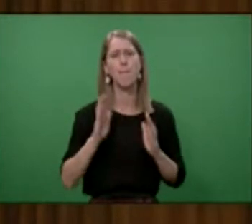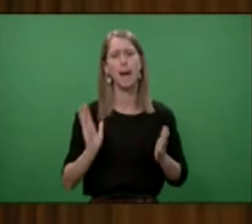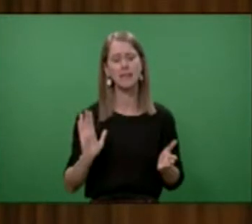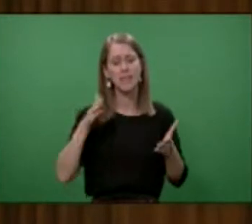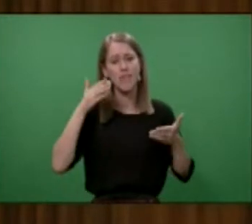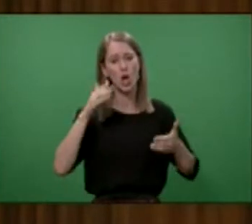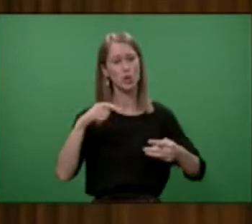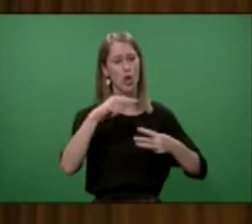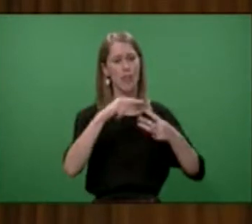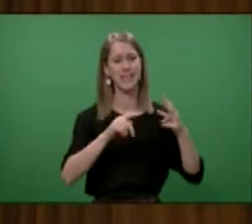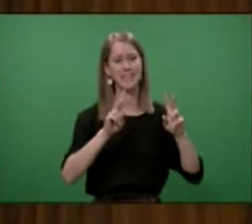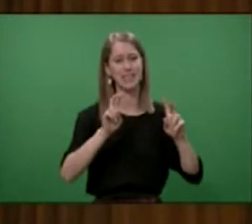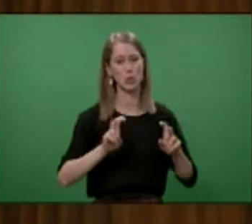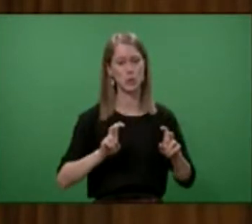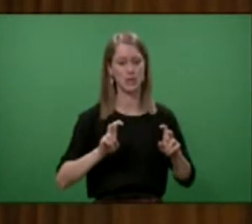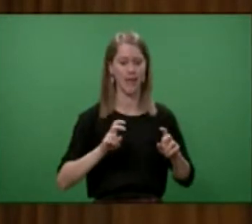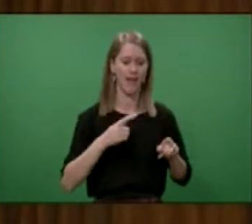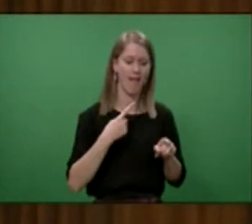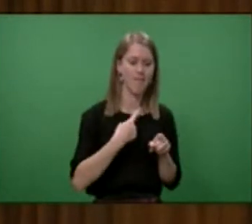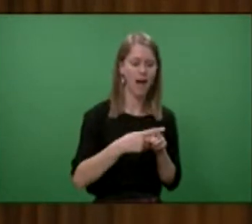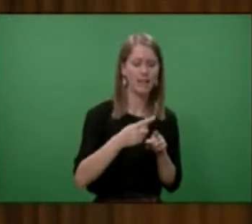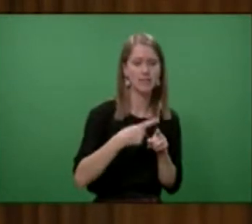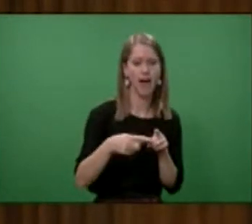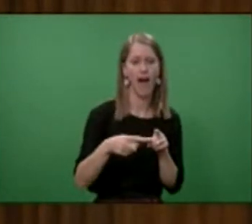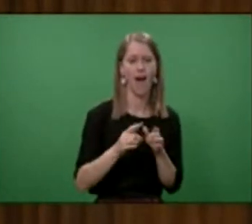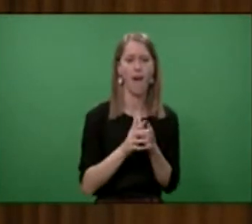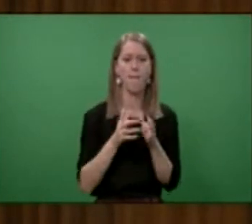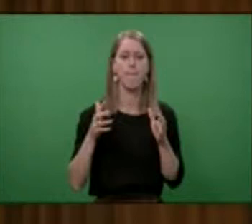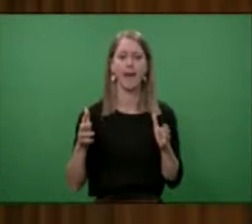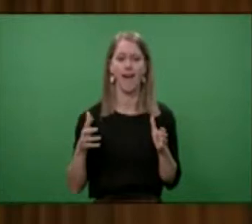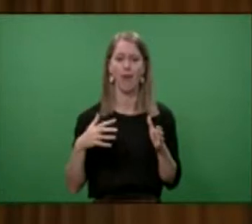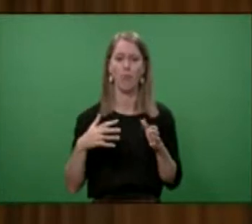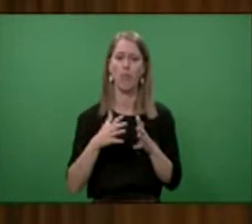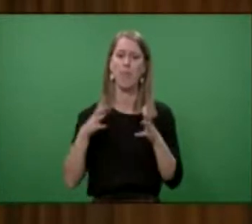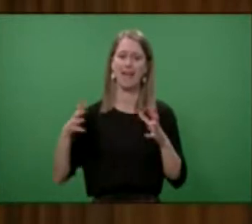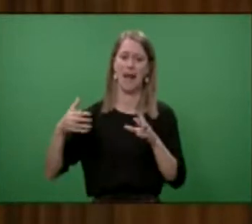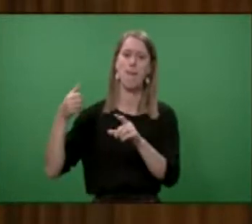scale, at gathering speed, and with gathering effect.